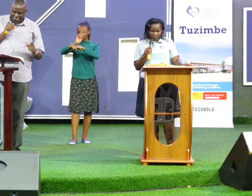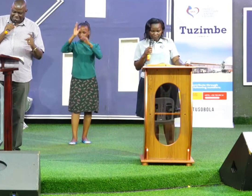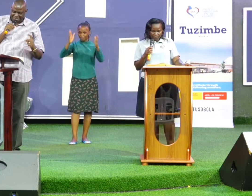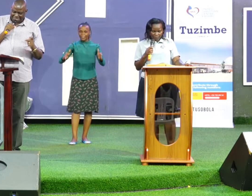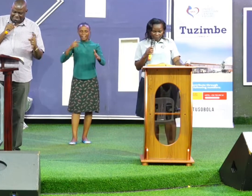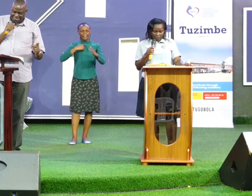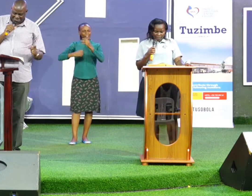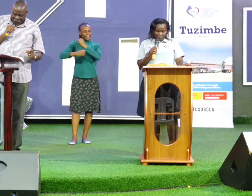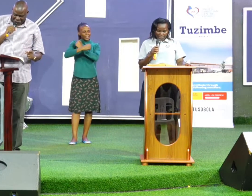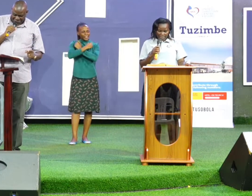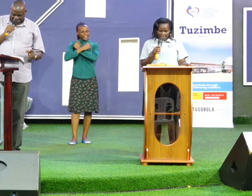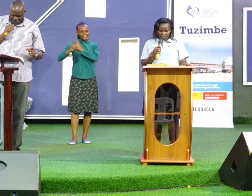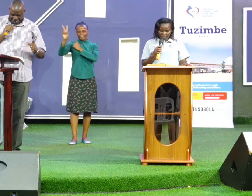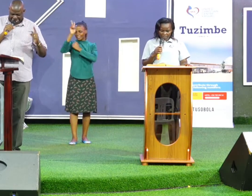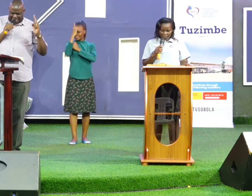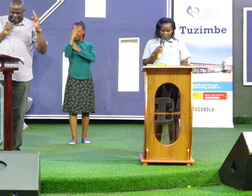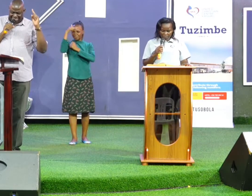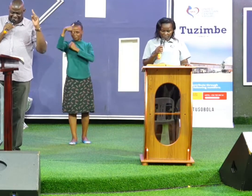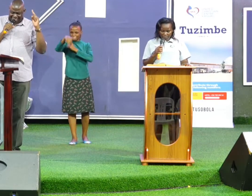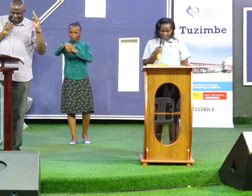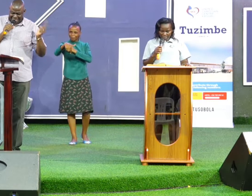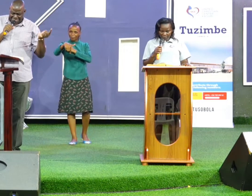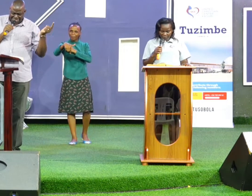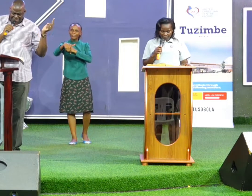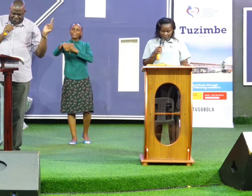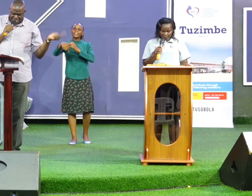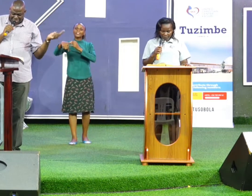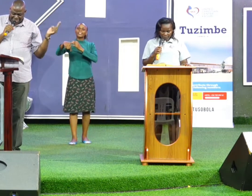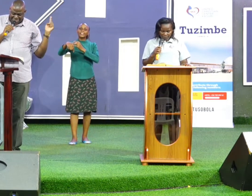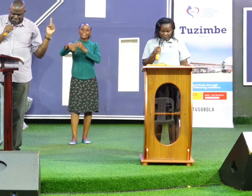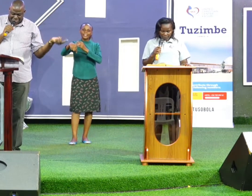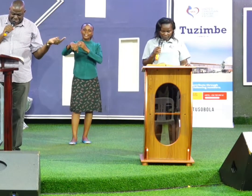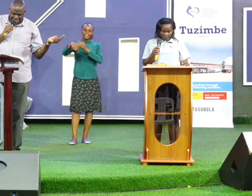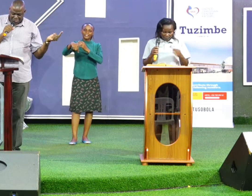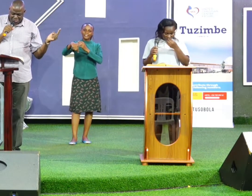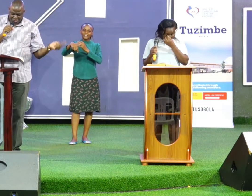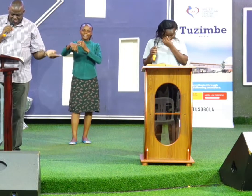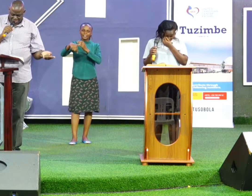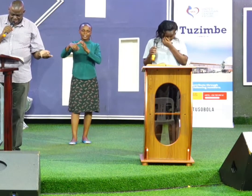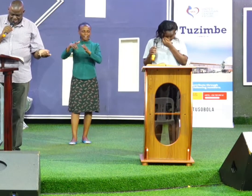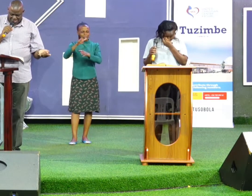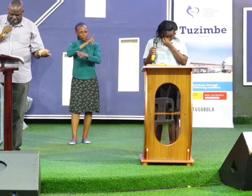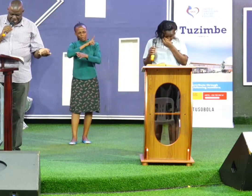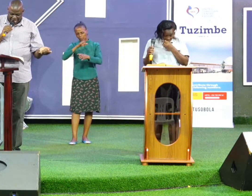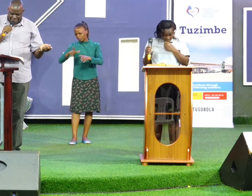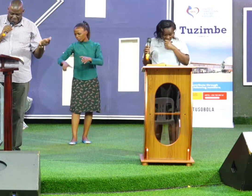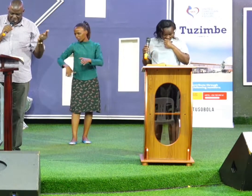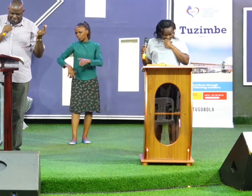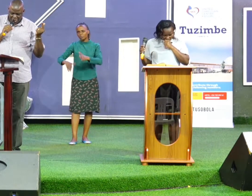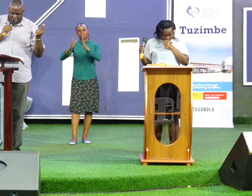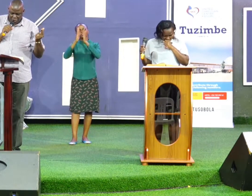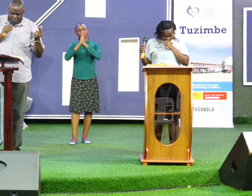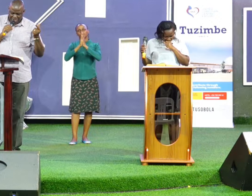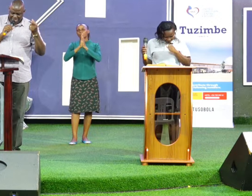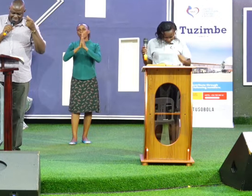that verse 17. Njagala olunyiriri olw'17. And Elisha prayed and said, Lord, I pray